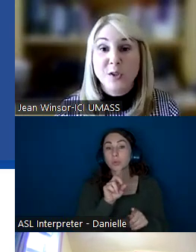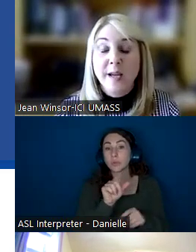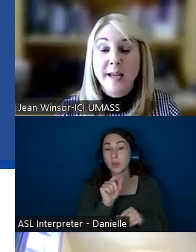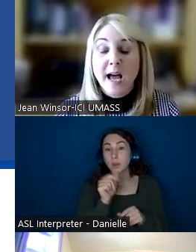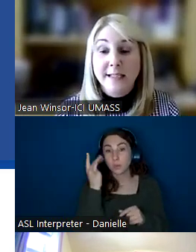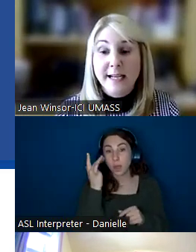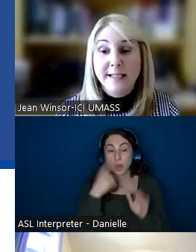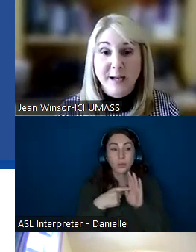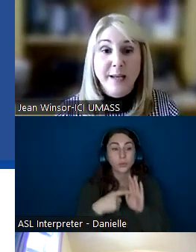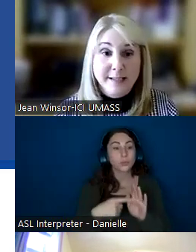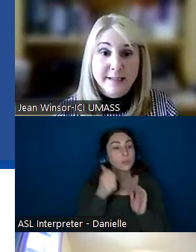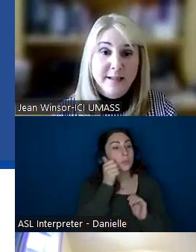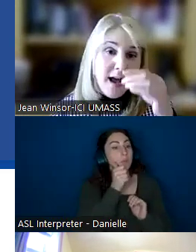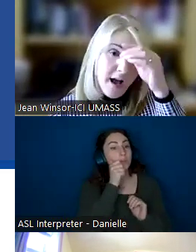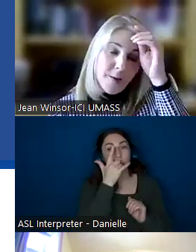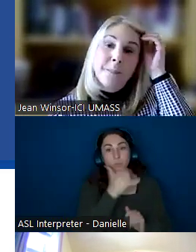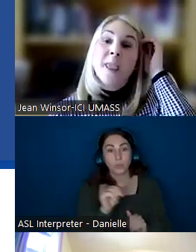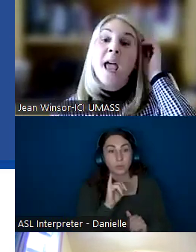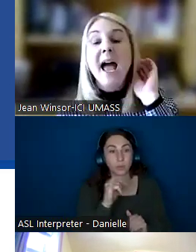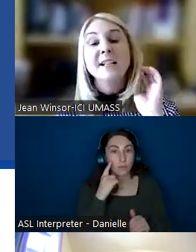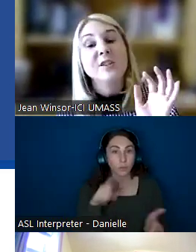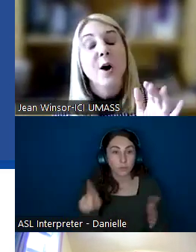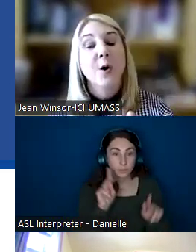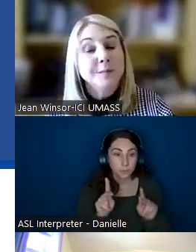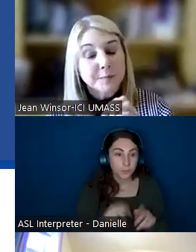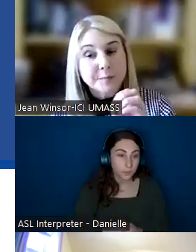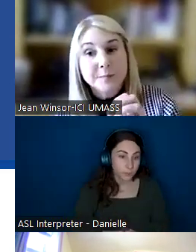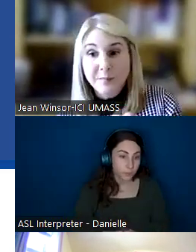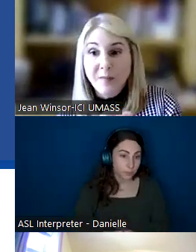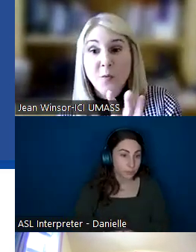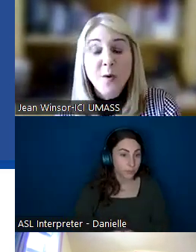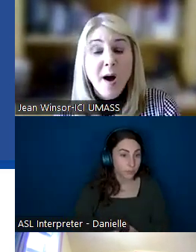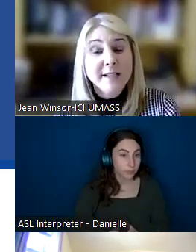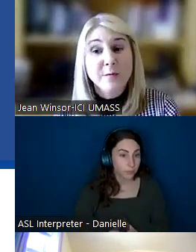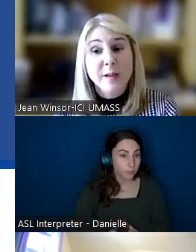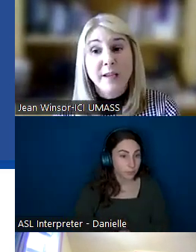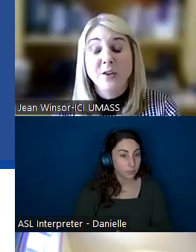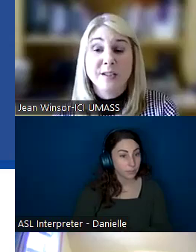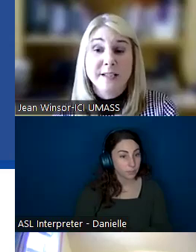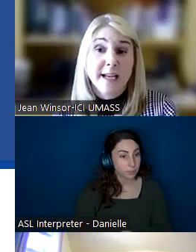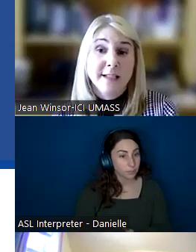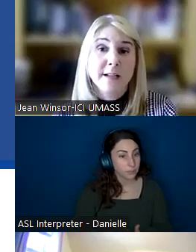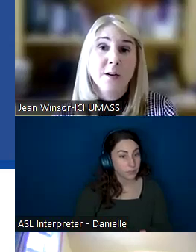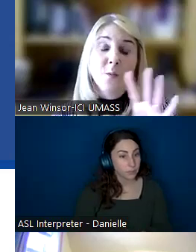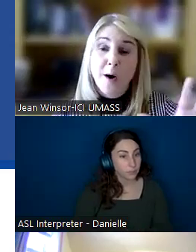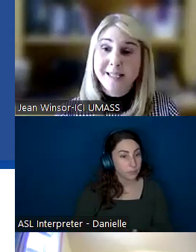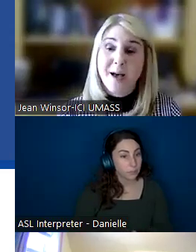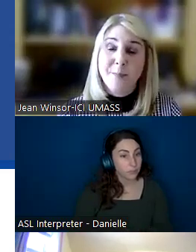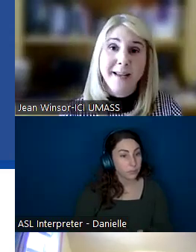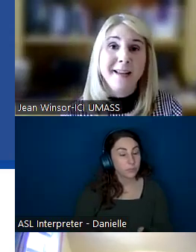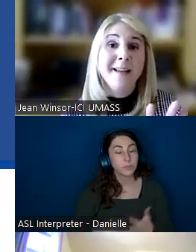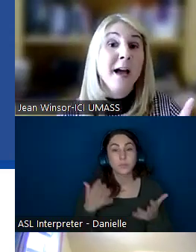people doing on a day-to-day basis. And so we wanted to really understand what